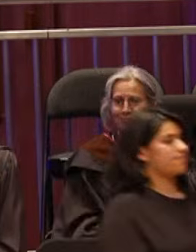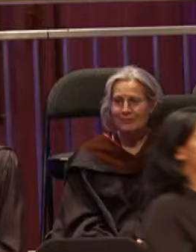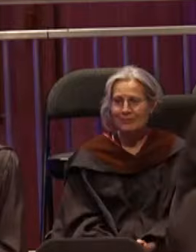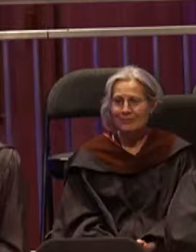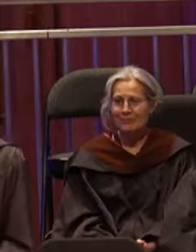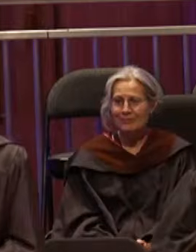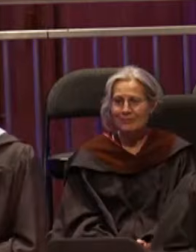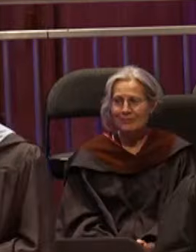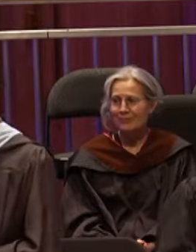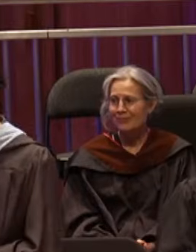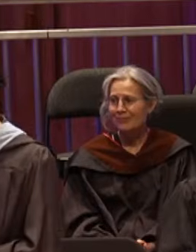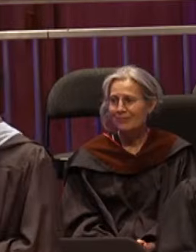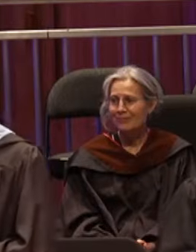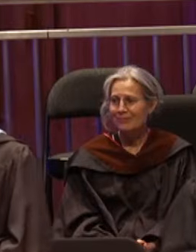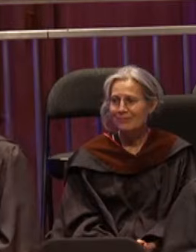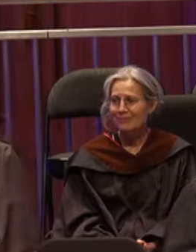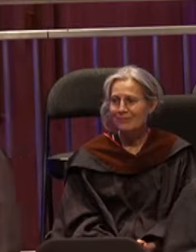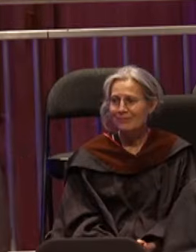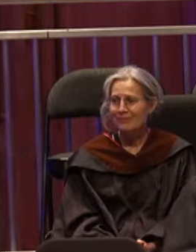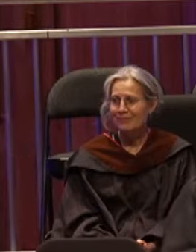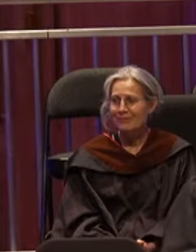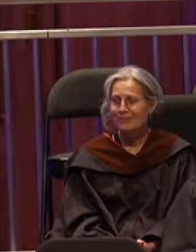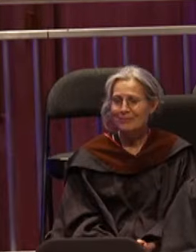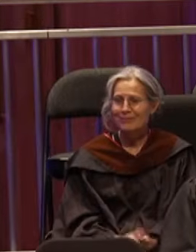Alex Hogan.